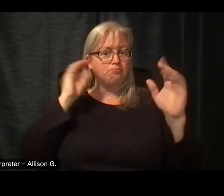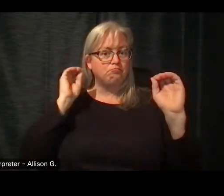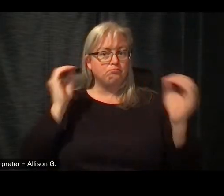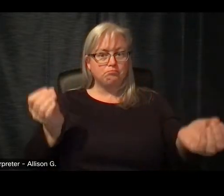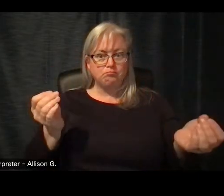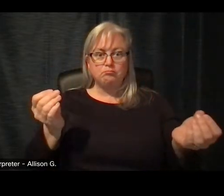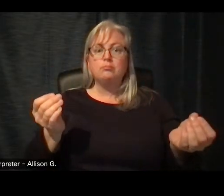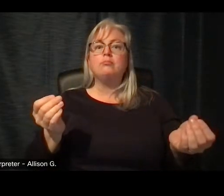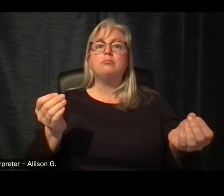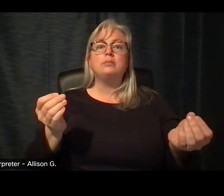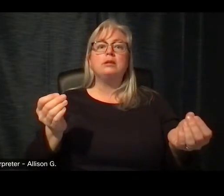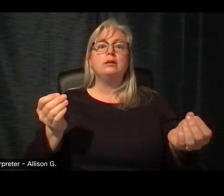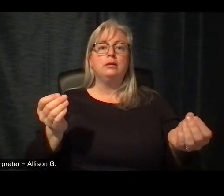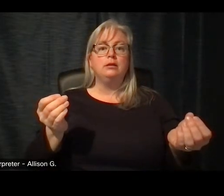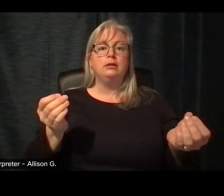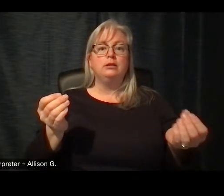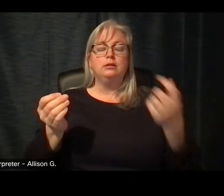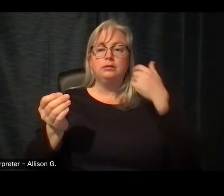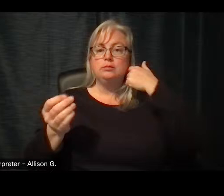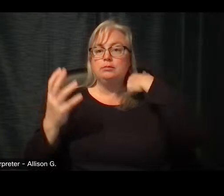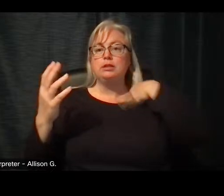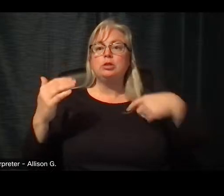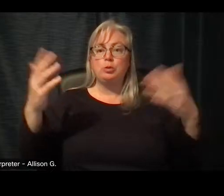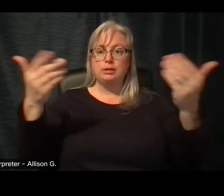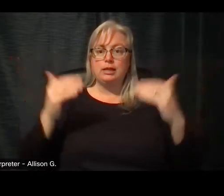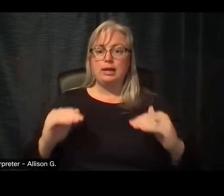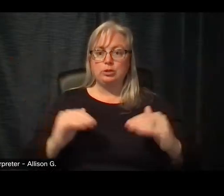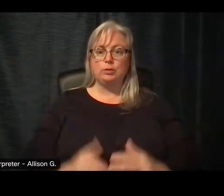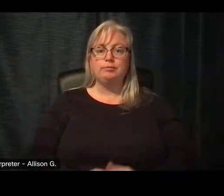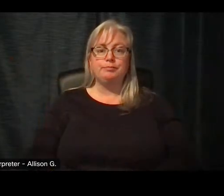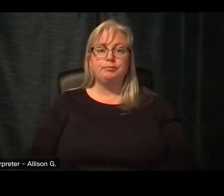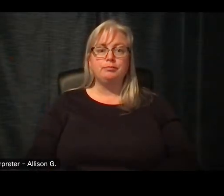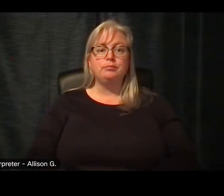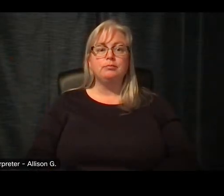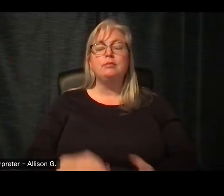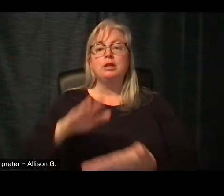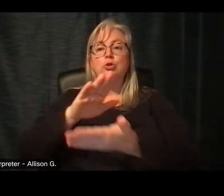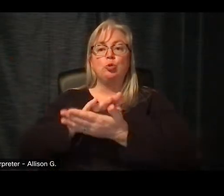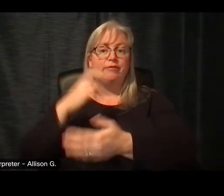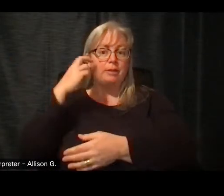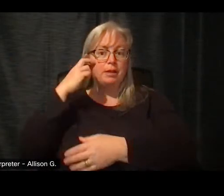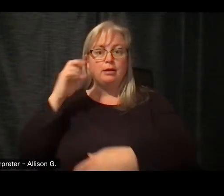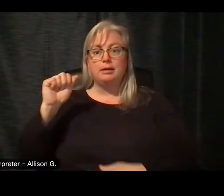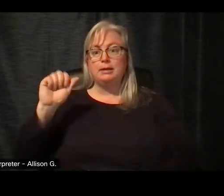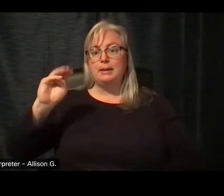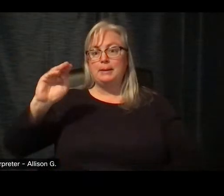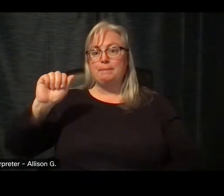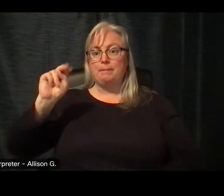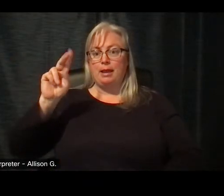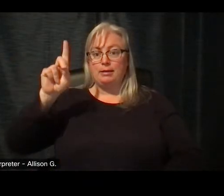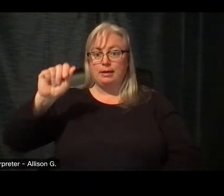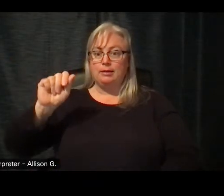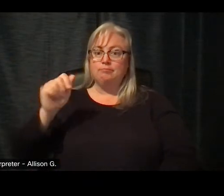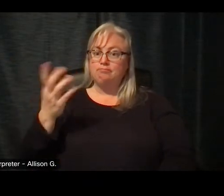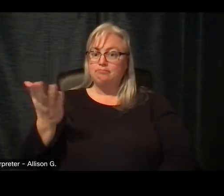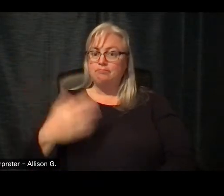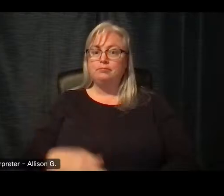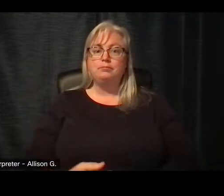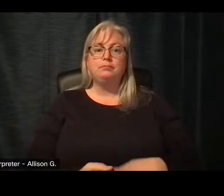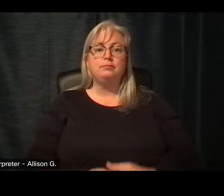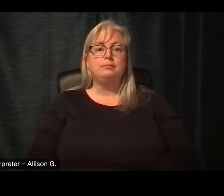let's get on to the next one. We've got School of the Blind, Amanda.